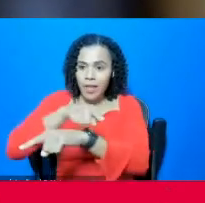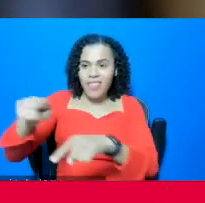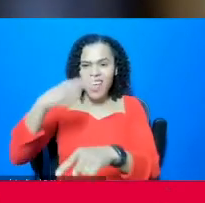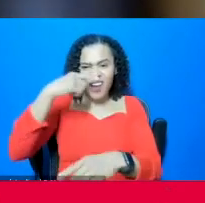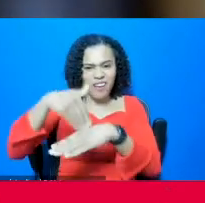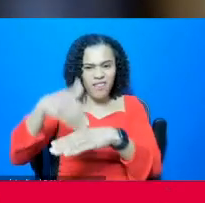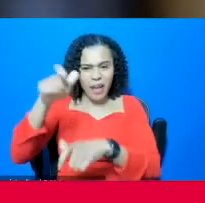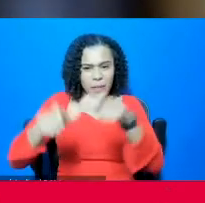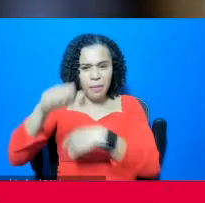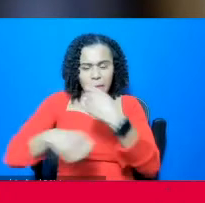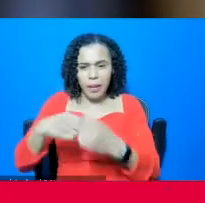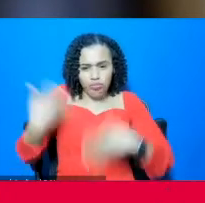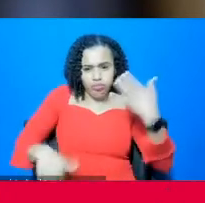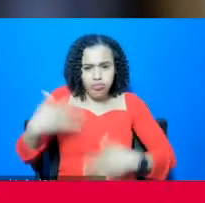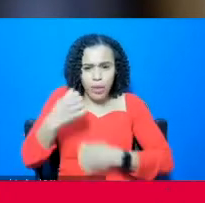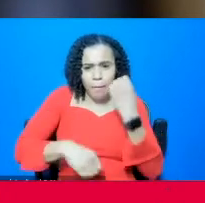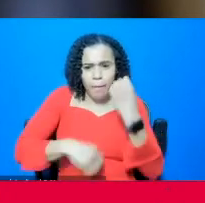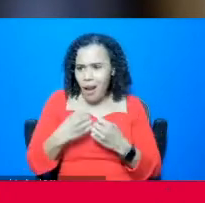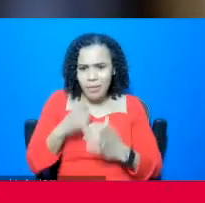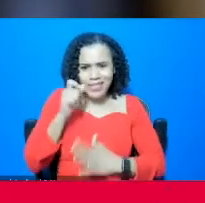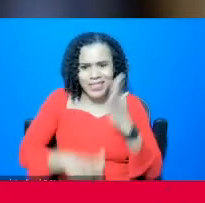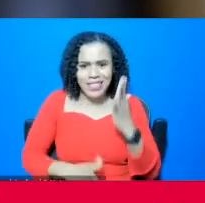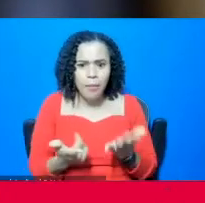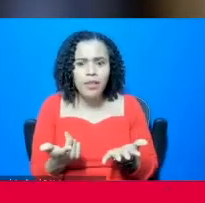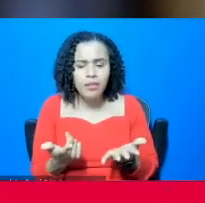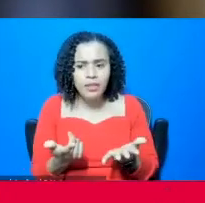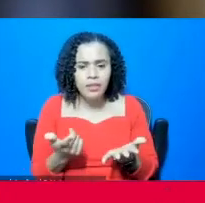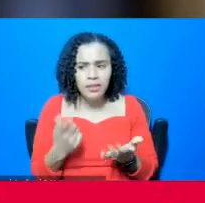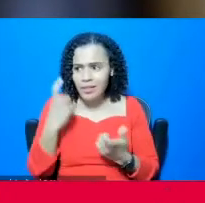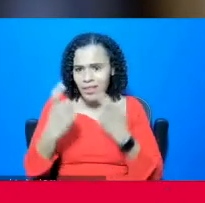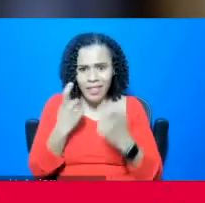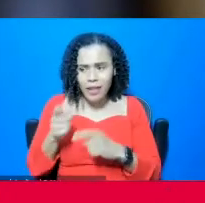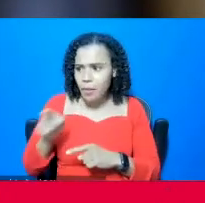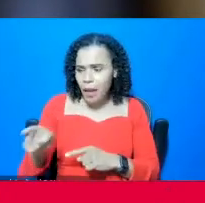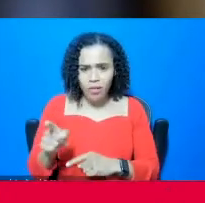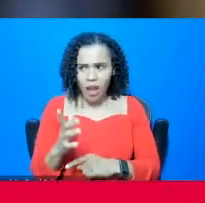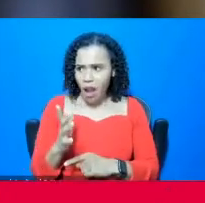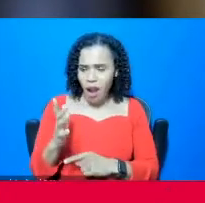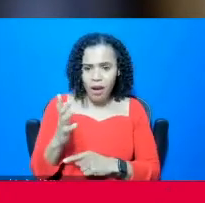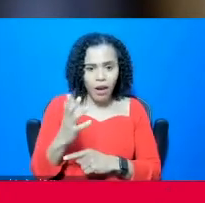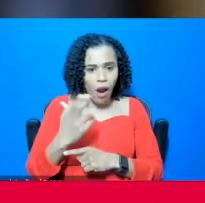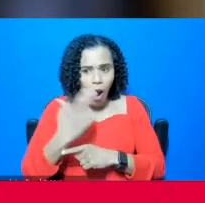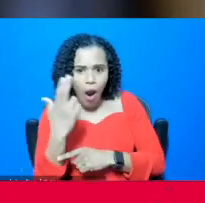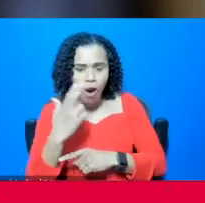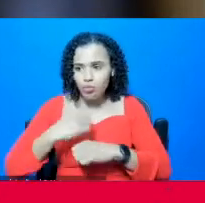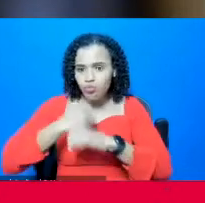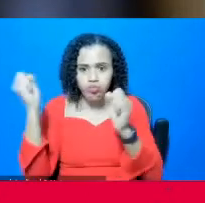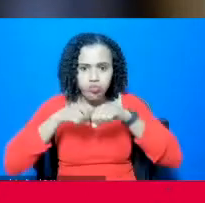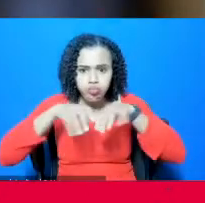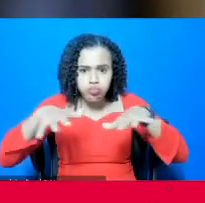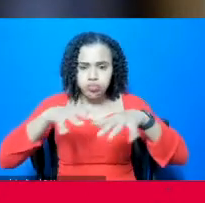particular. And drones and remote munitions disproportionately impact disabled people, both by creating more disabled